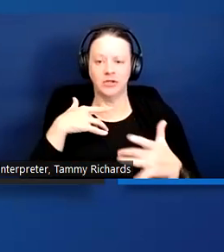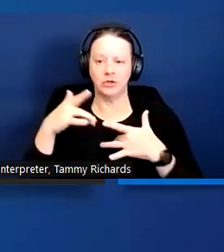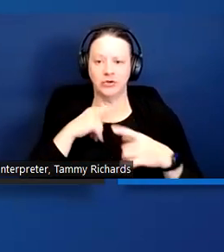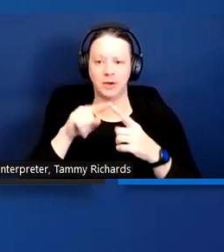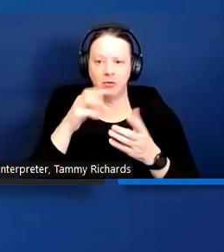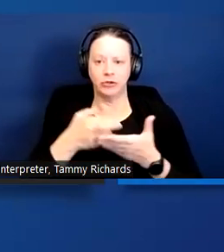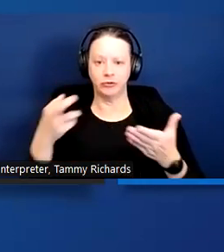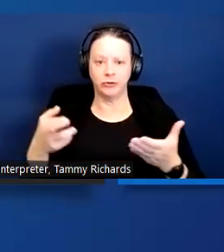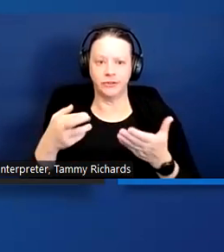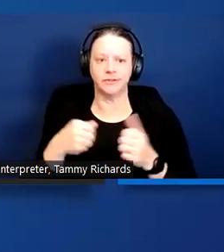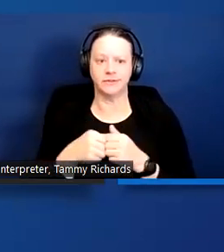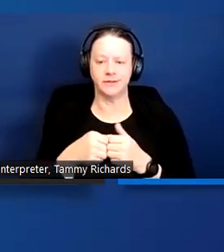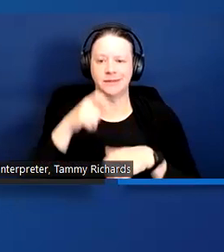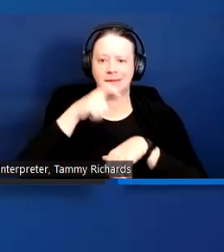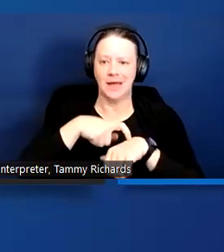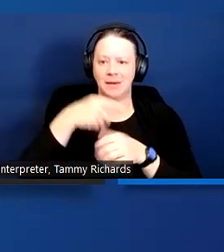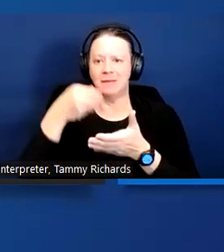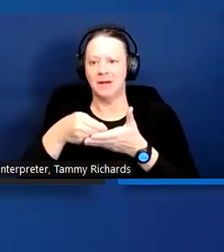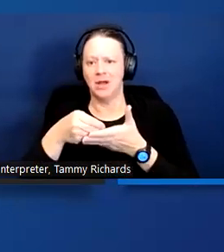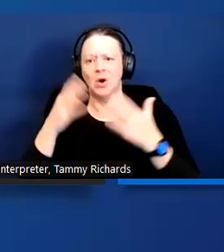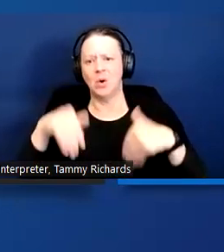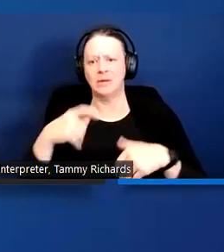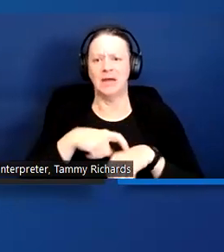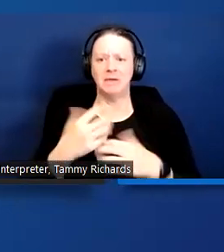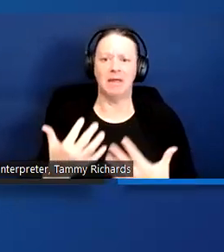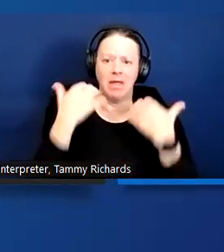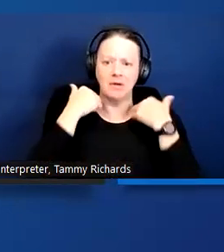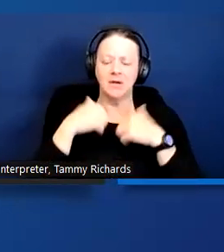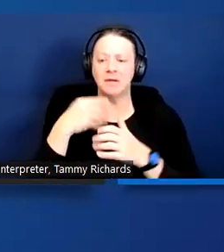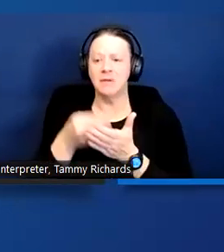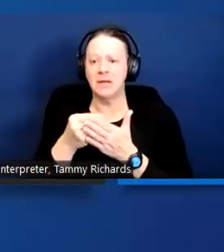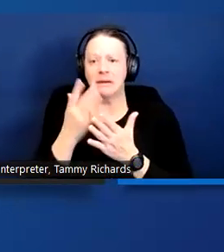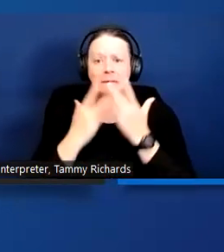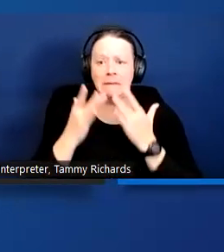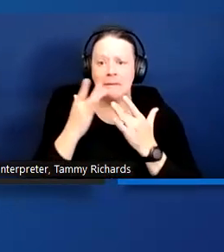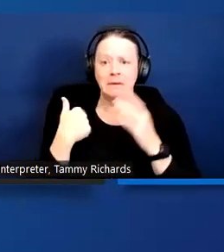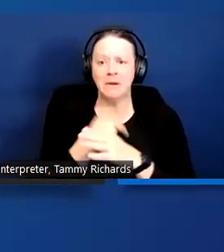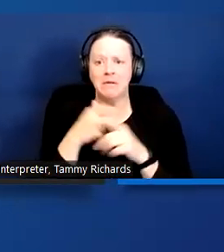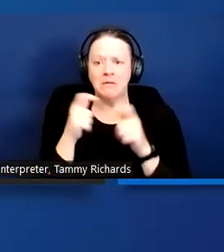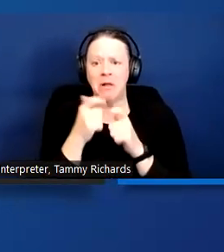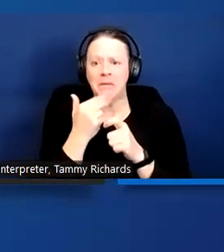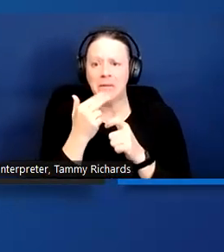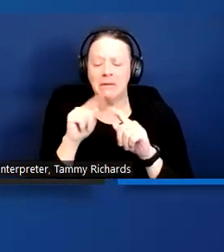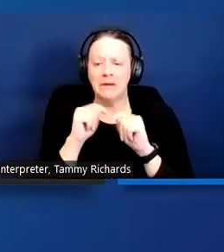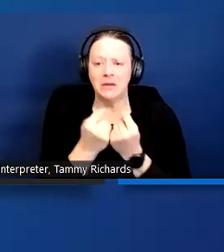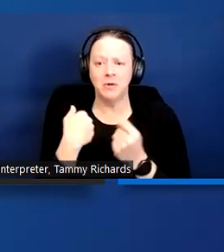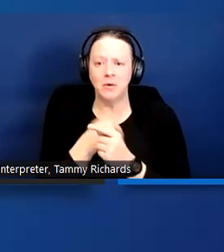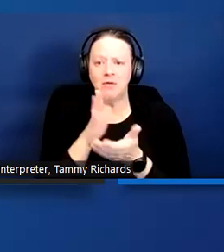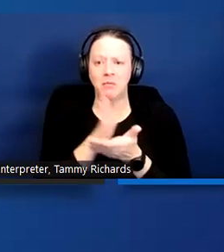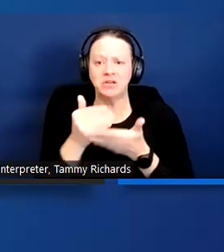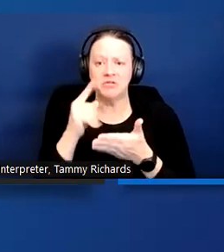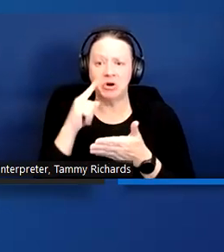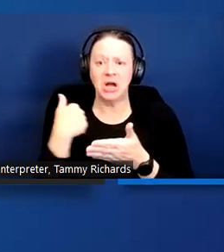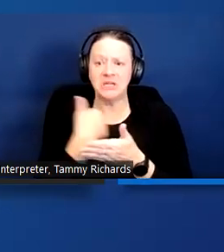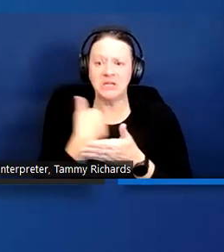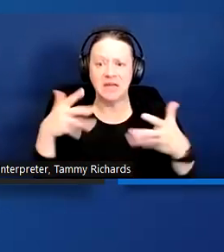resources. We don't have the time, or we don't have the money because we're a small team and we only have essentially budget for us,